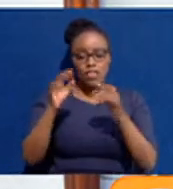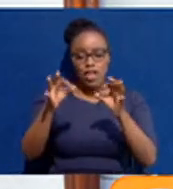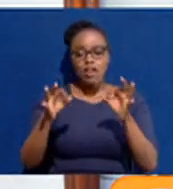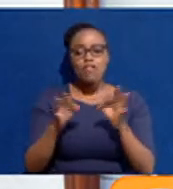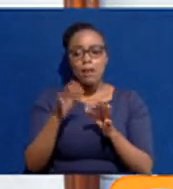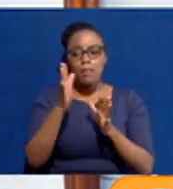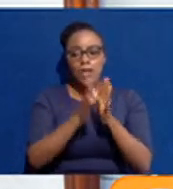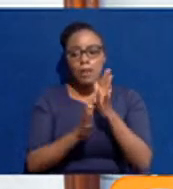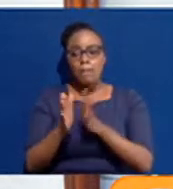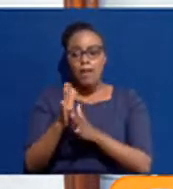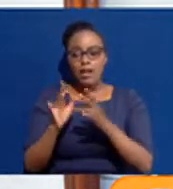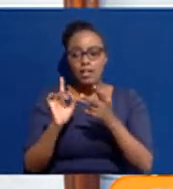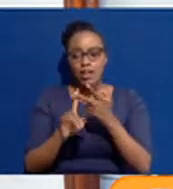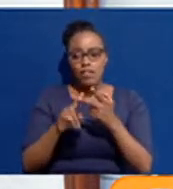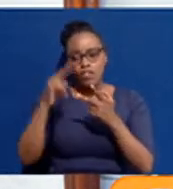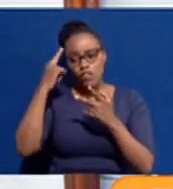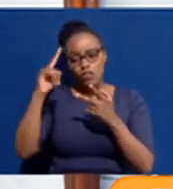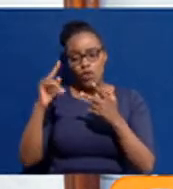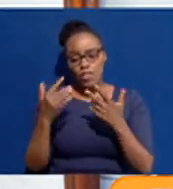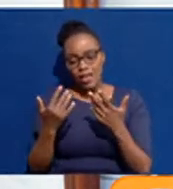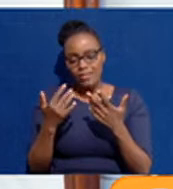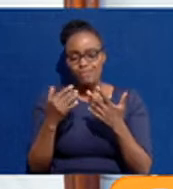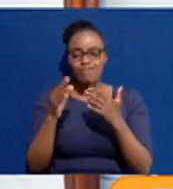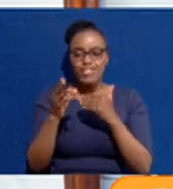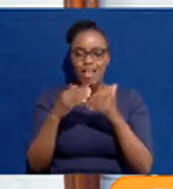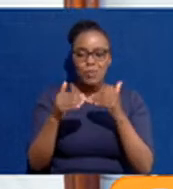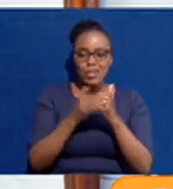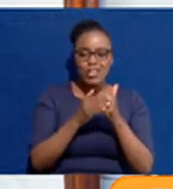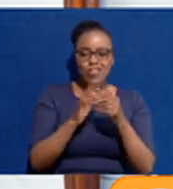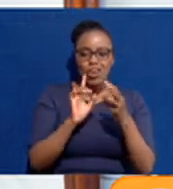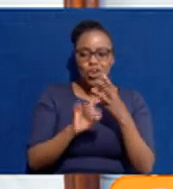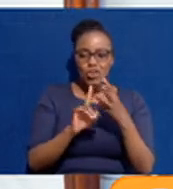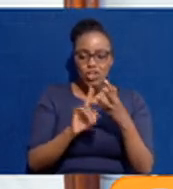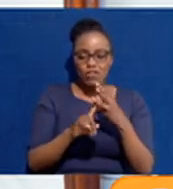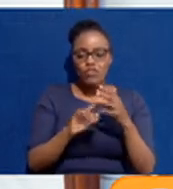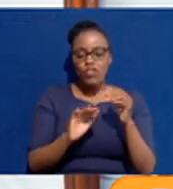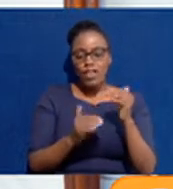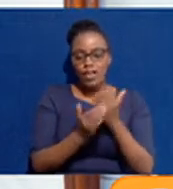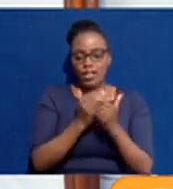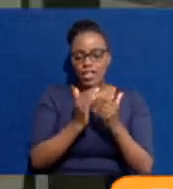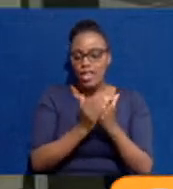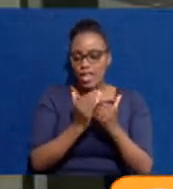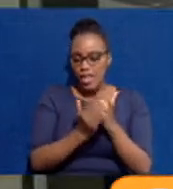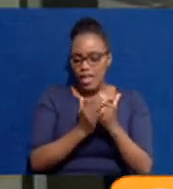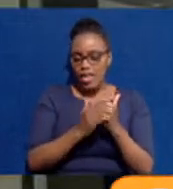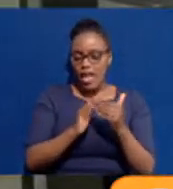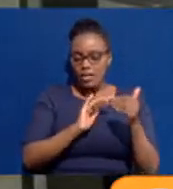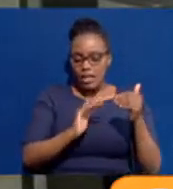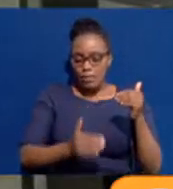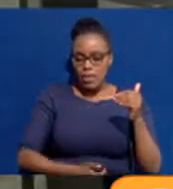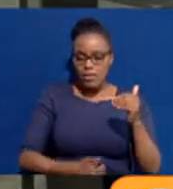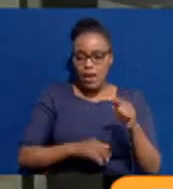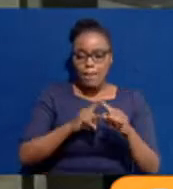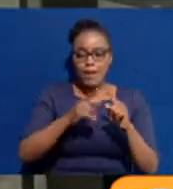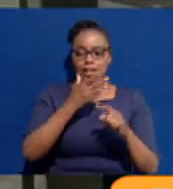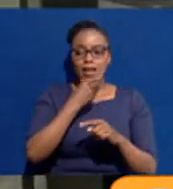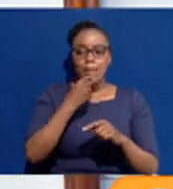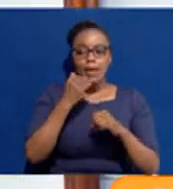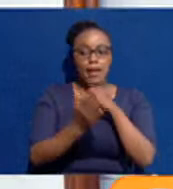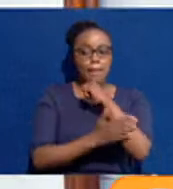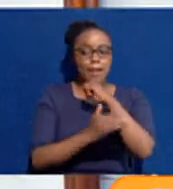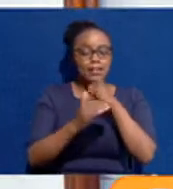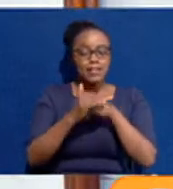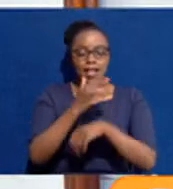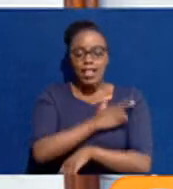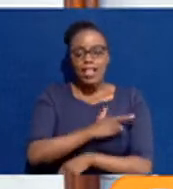planning. Two, for immunization of their kid. Three, for antenatal care when they are pregnant. Men, unfortunately, have